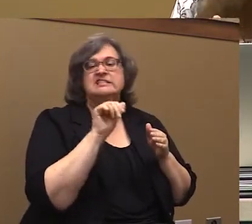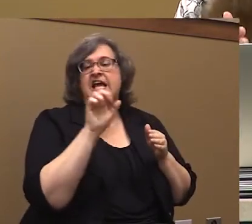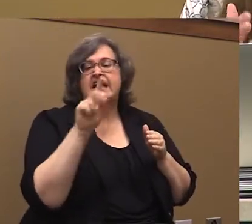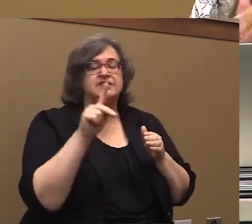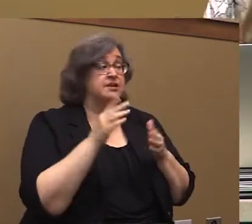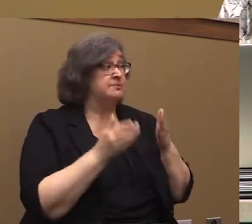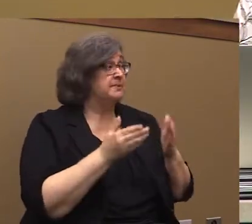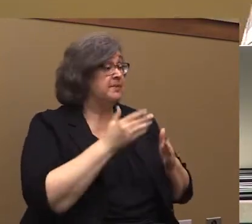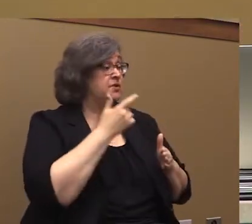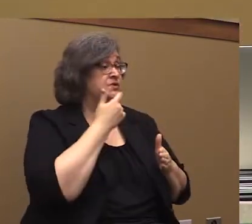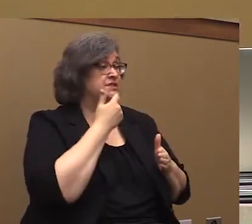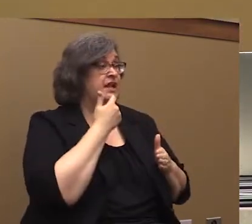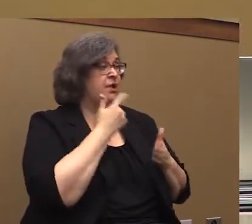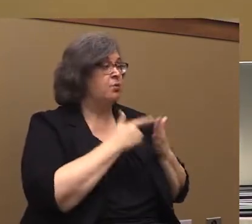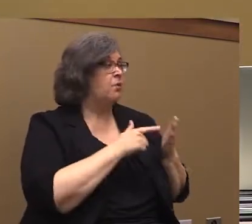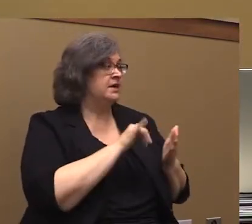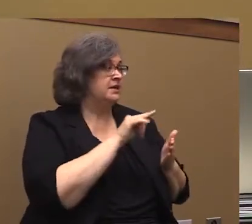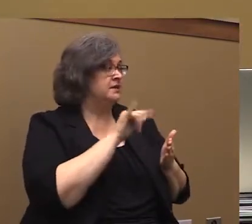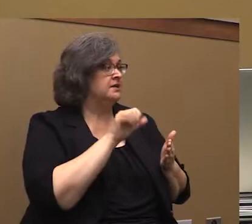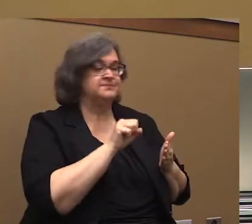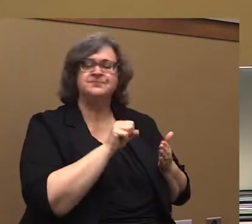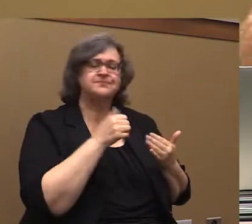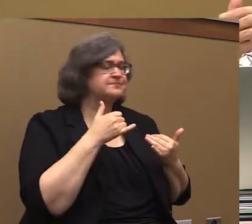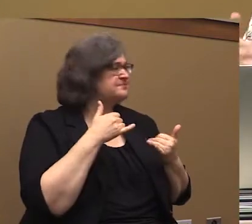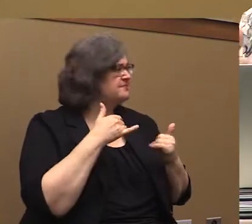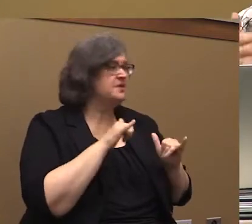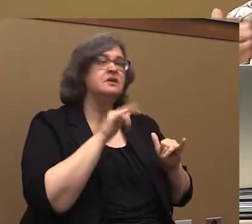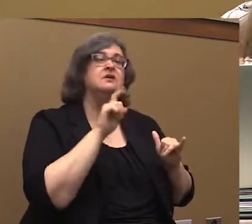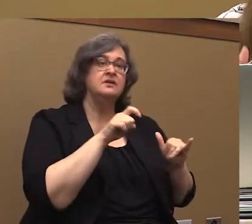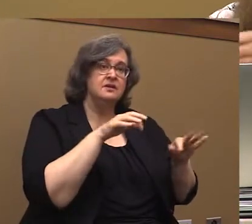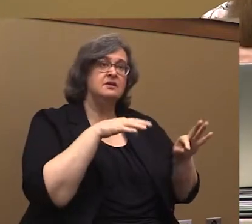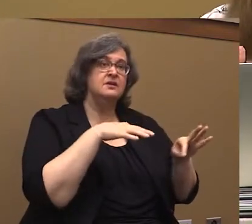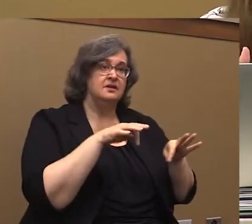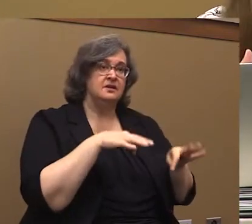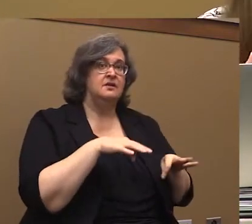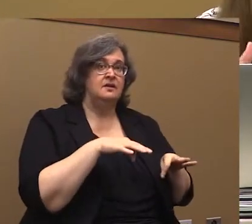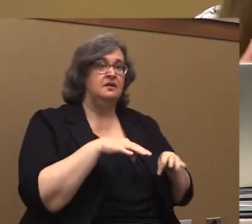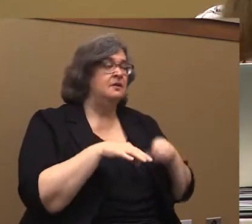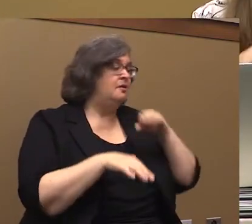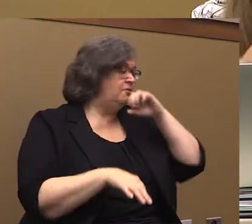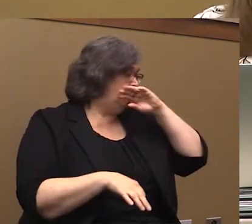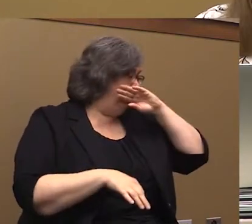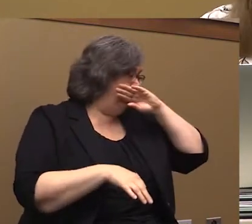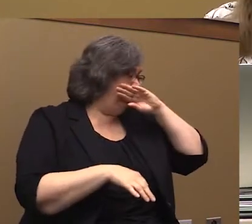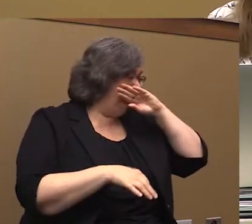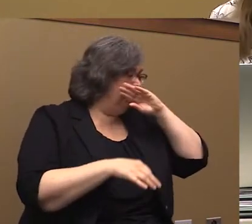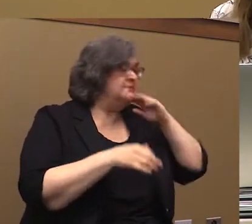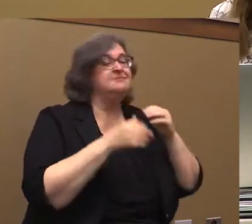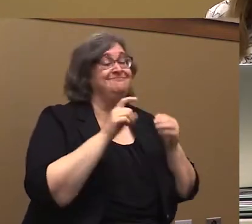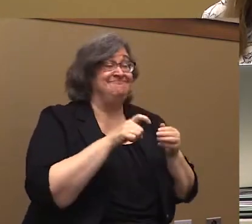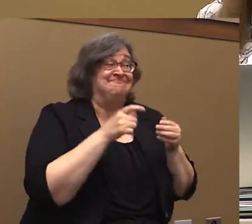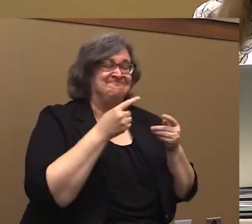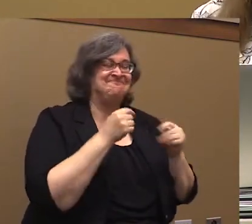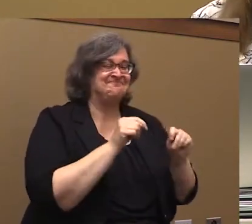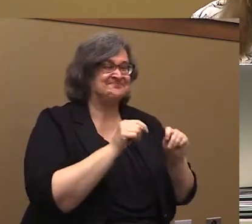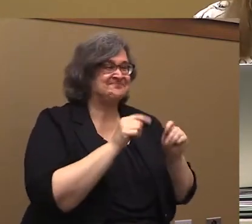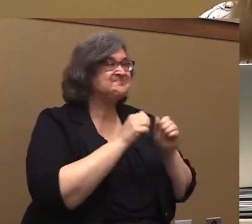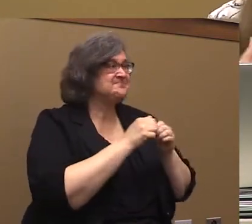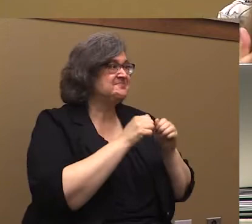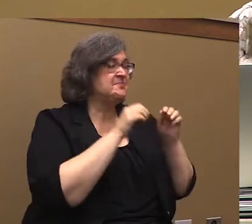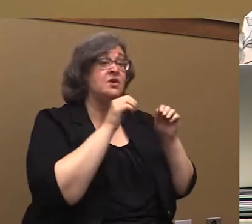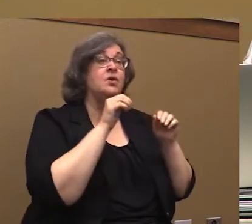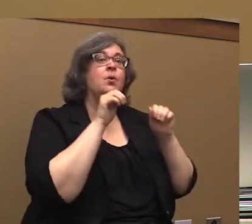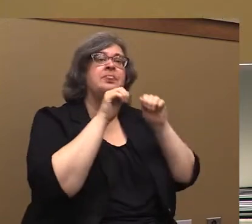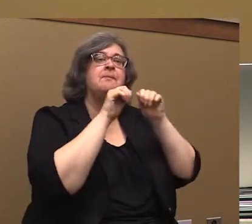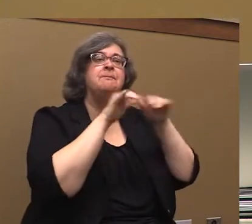Or sometimes you might just say what it is and they still need to have an opportunity to try that technique, like with